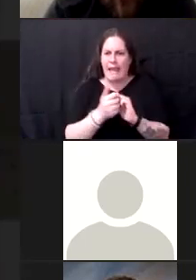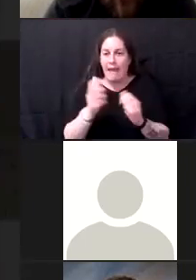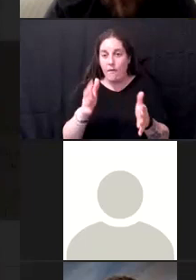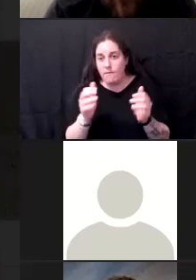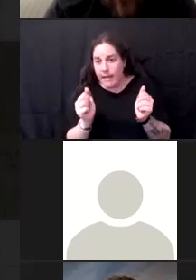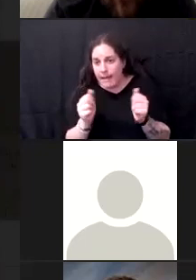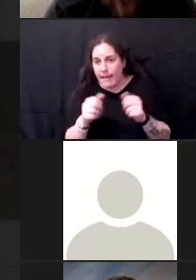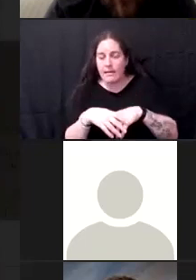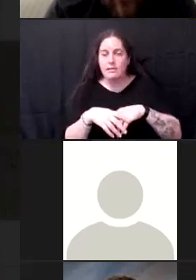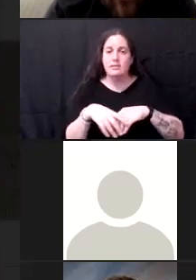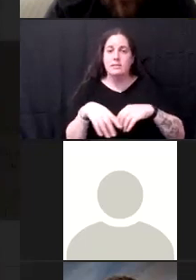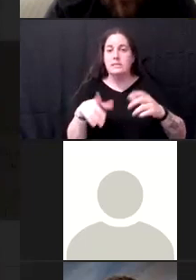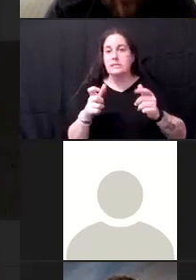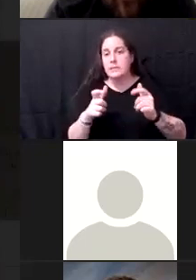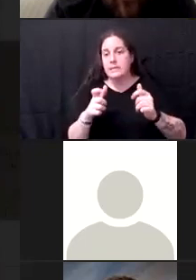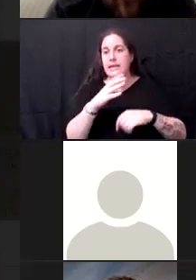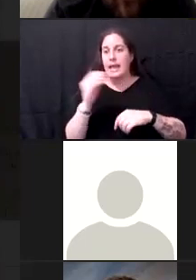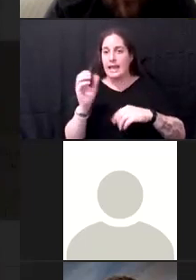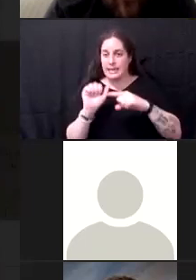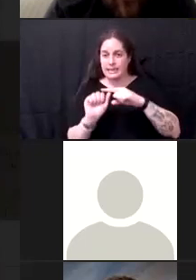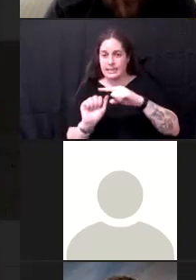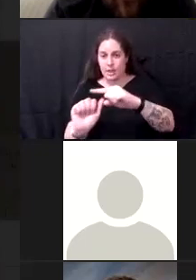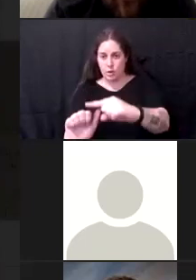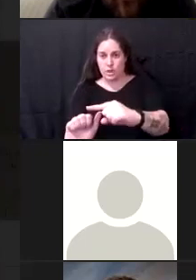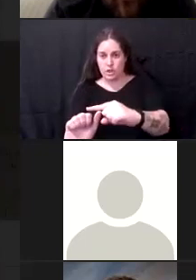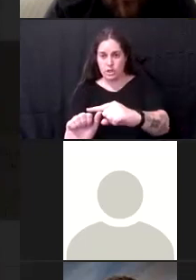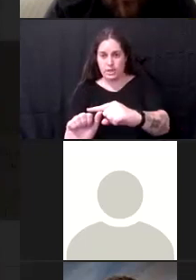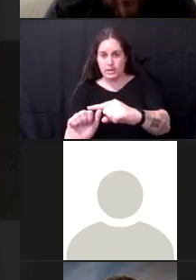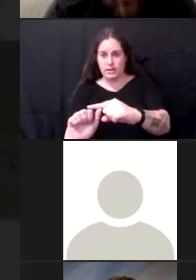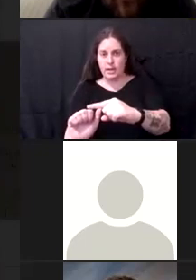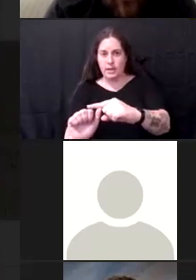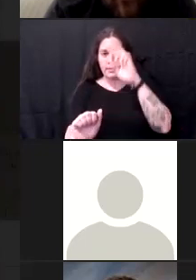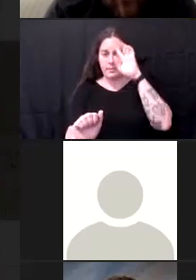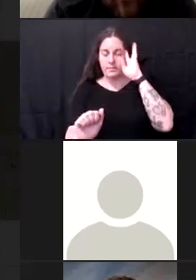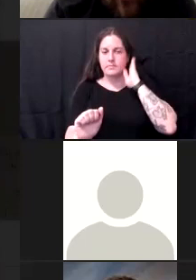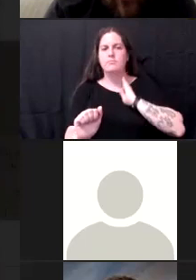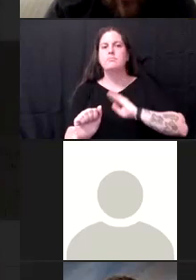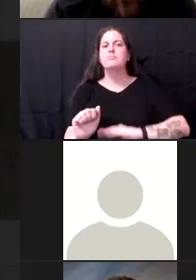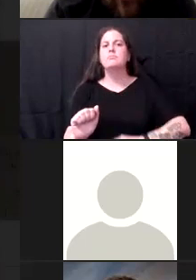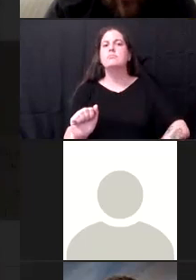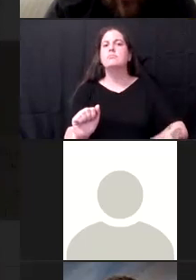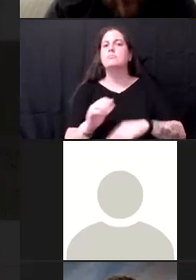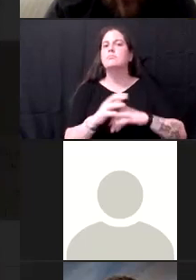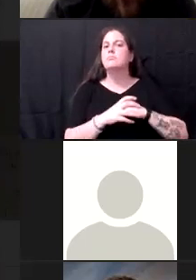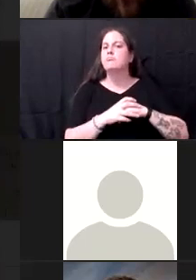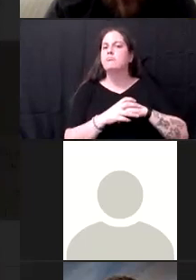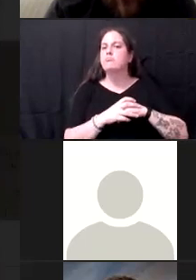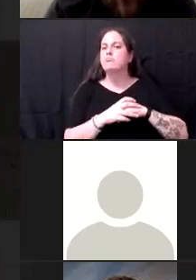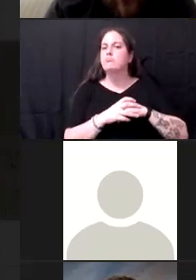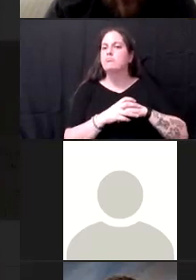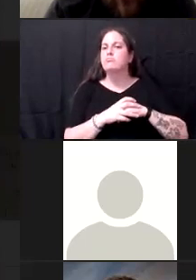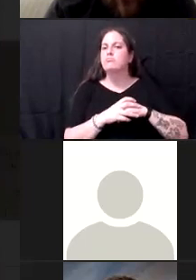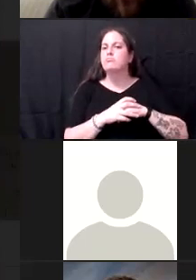orbiting and the acceleration. And To find out